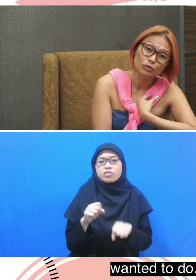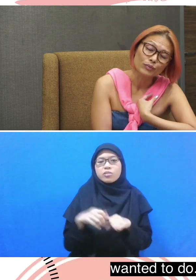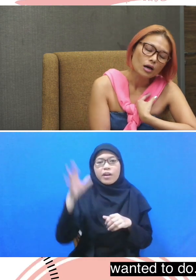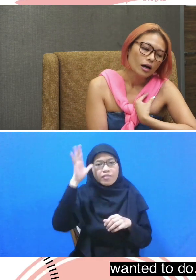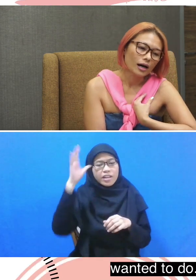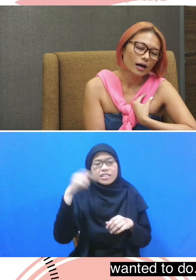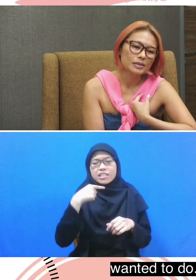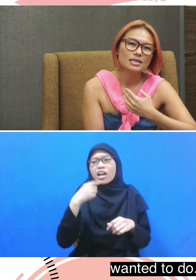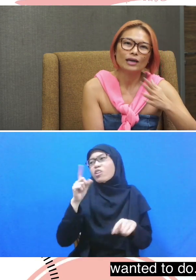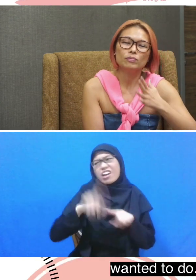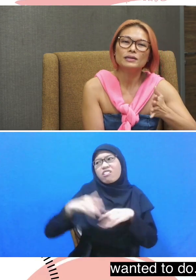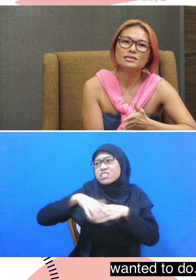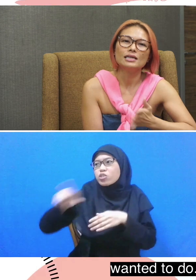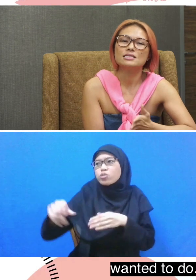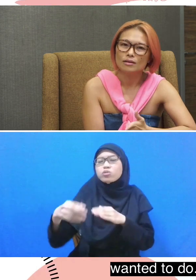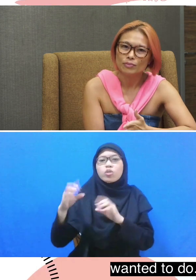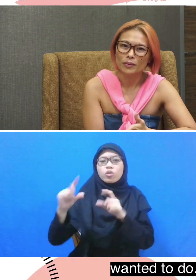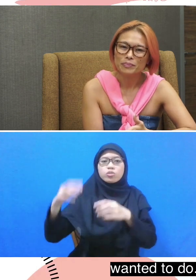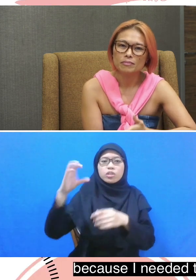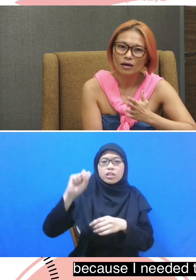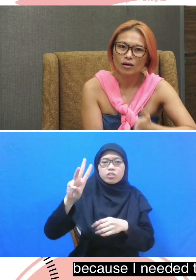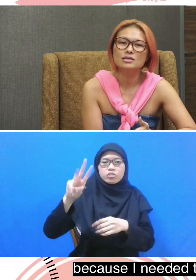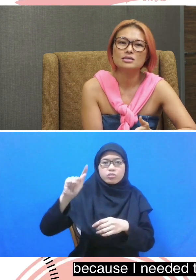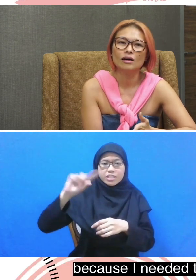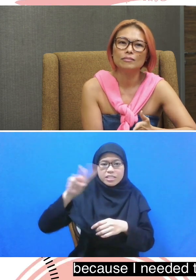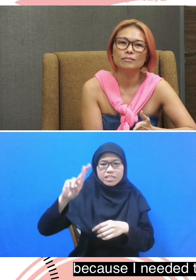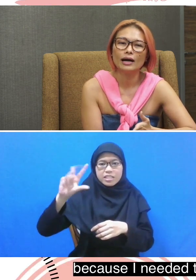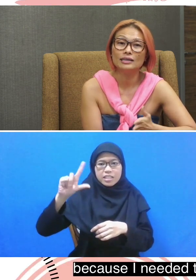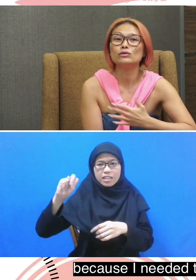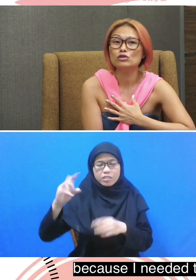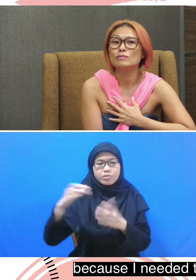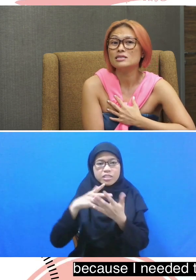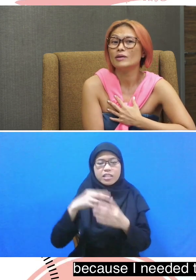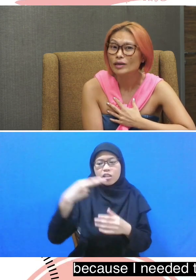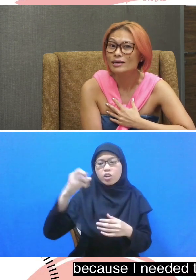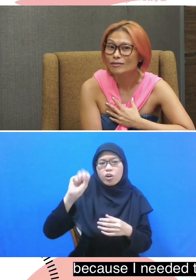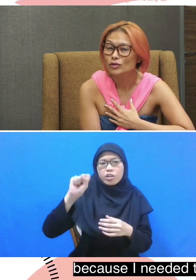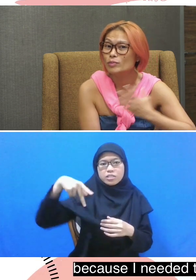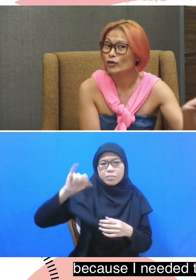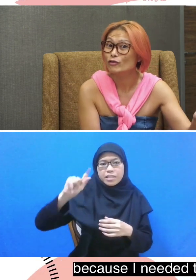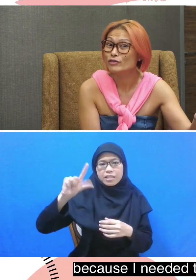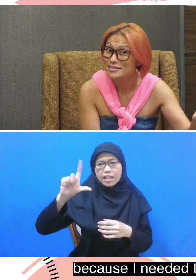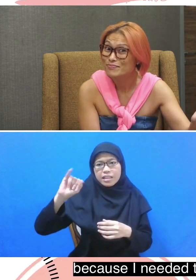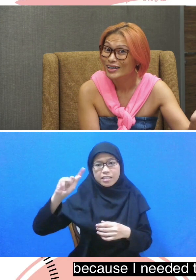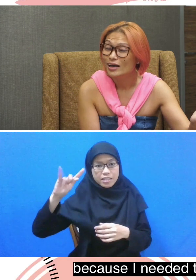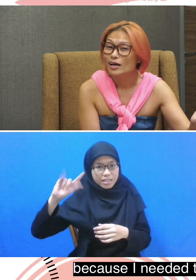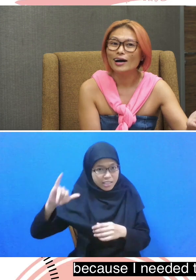to do. He said, can you please study in Singapore? Because I needed to use my CPF money to pay for your